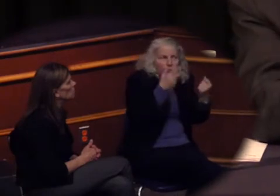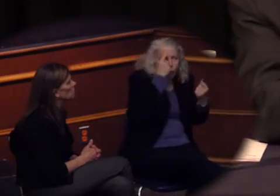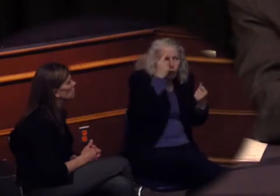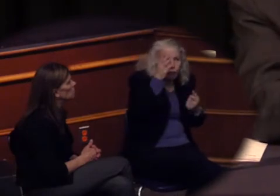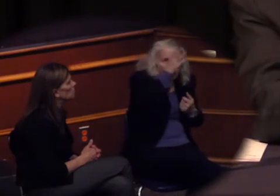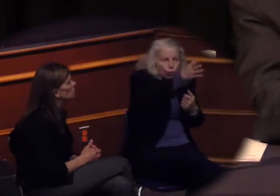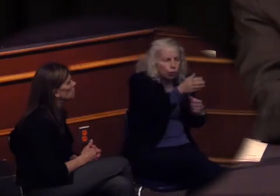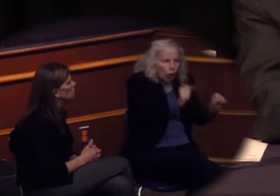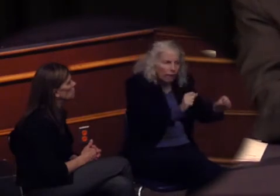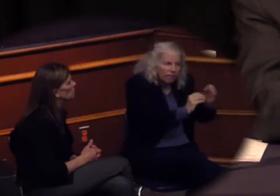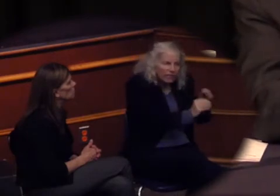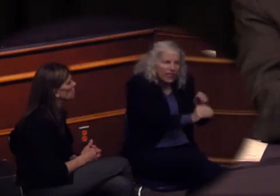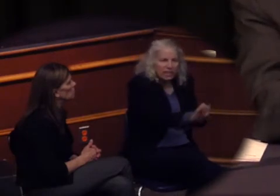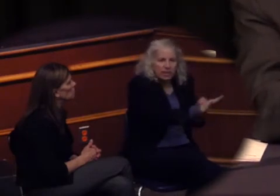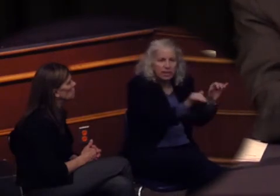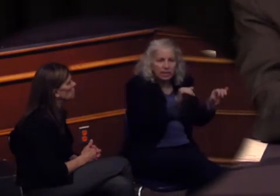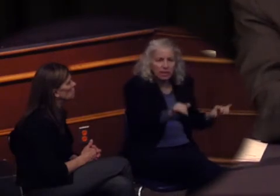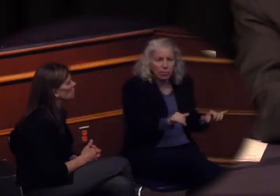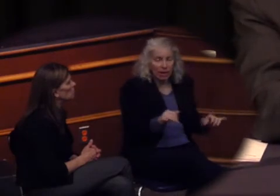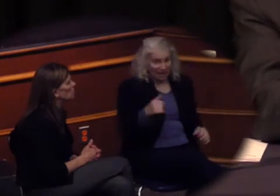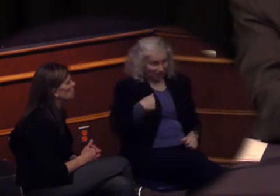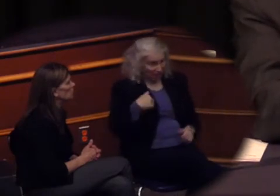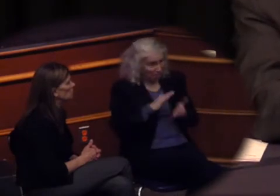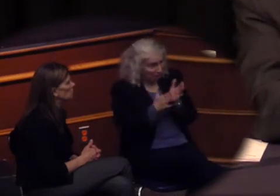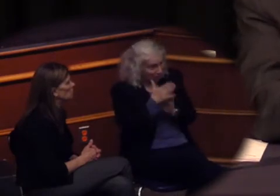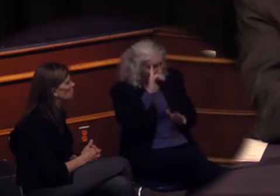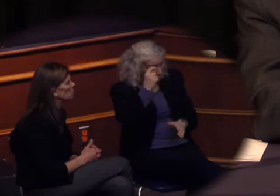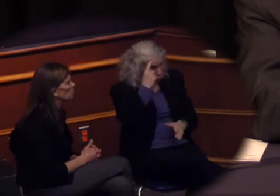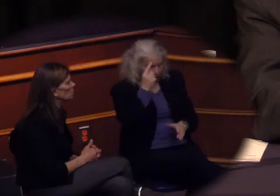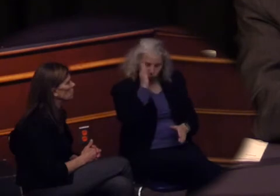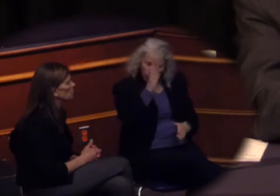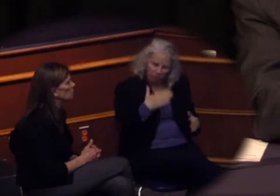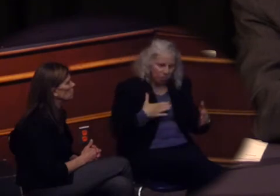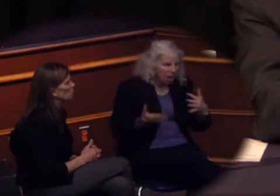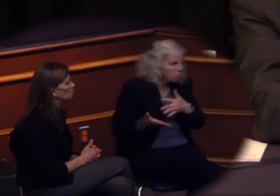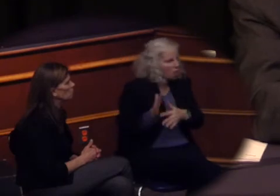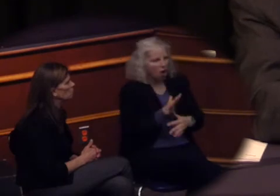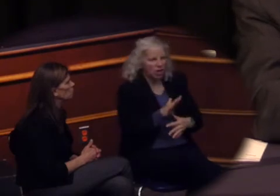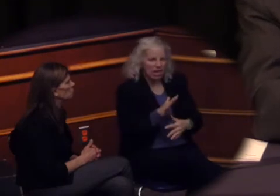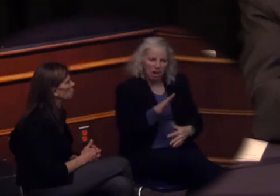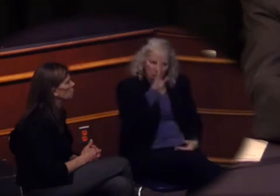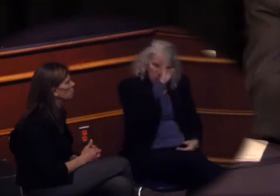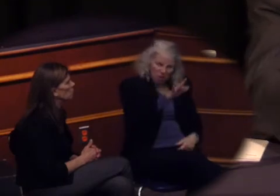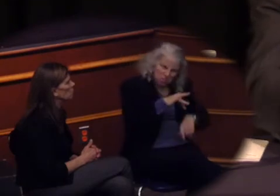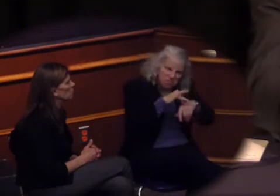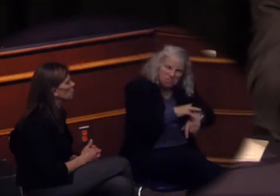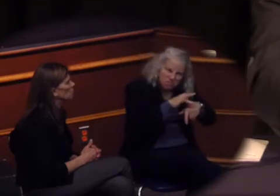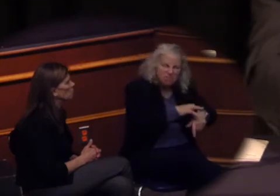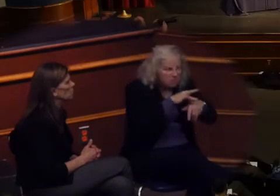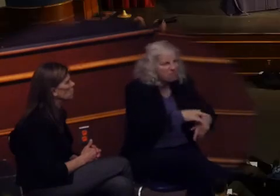as governor. This will be a priority of mine, and I will be like a dog with a bone on this issue.